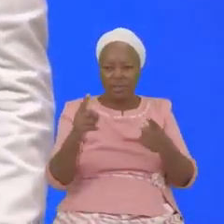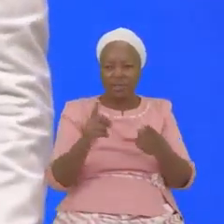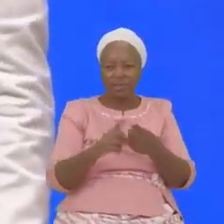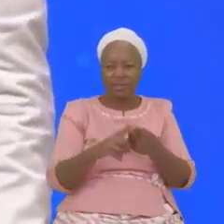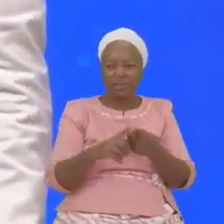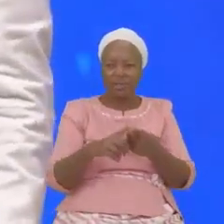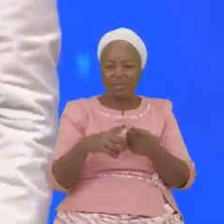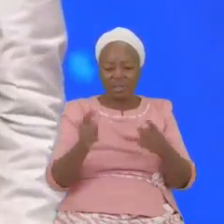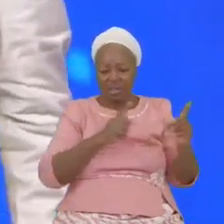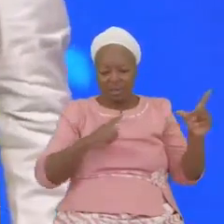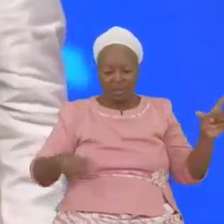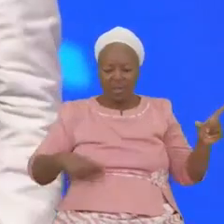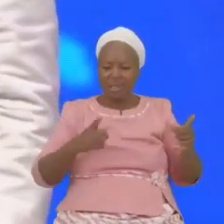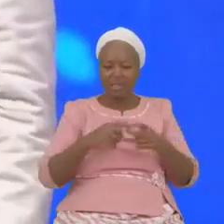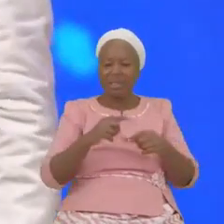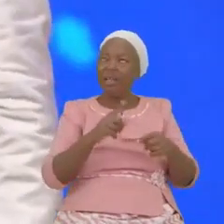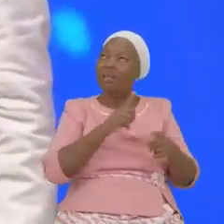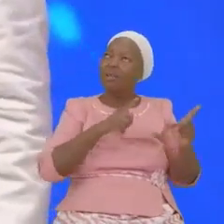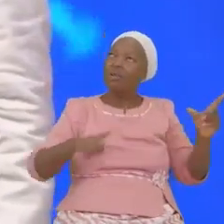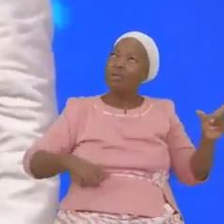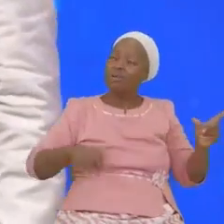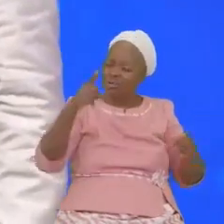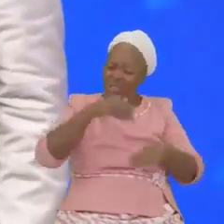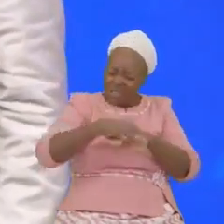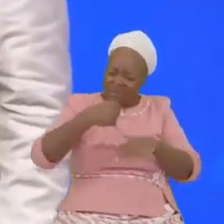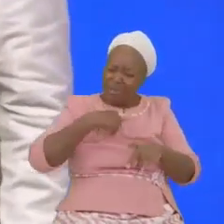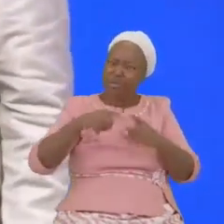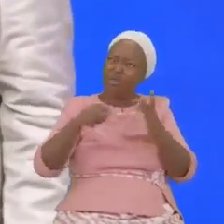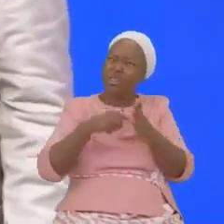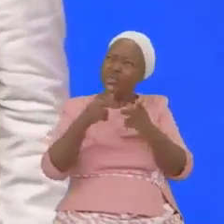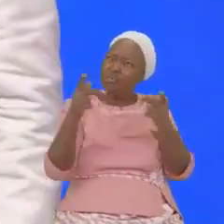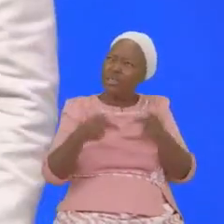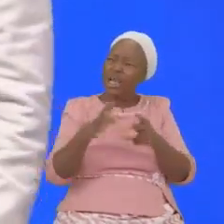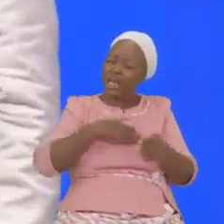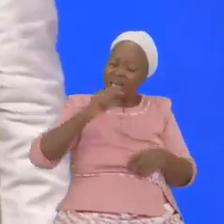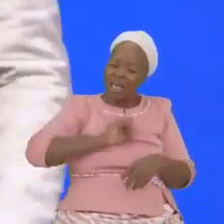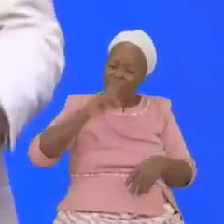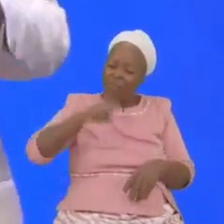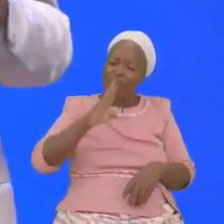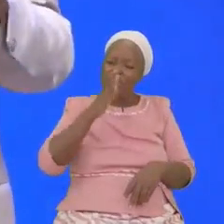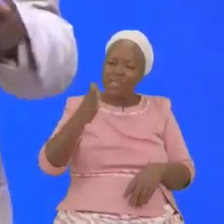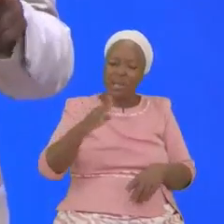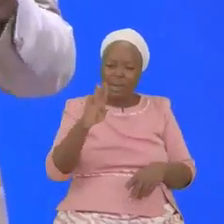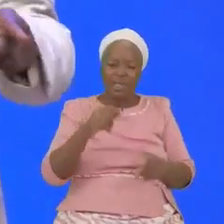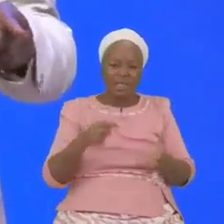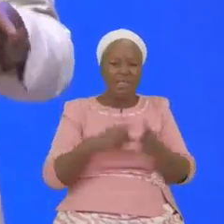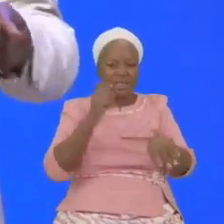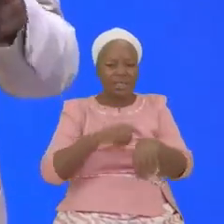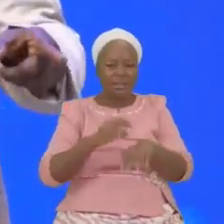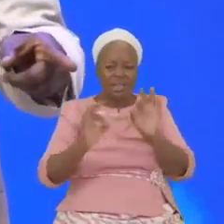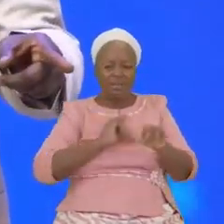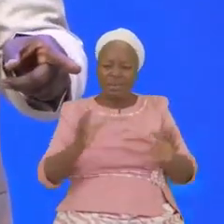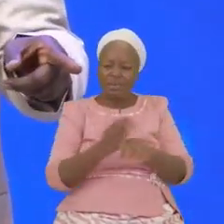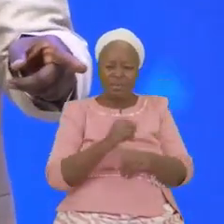said, Lord, I need to be in that place. You are sending me there, and I need to be there by this time. If I don't take